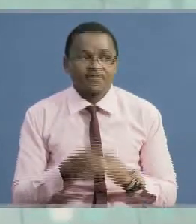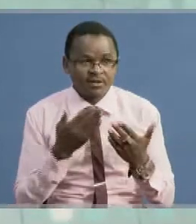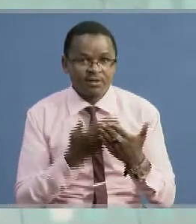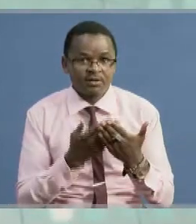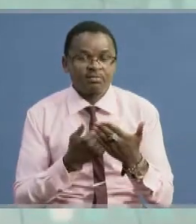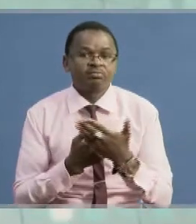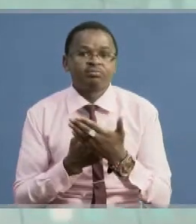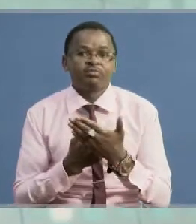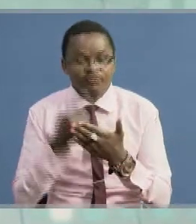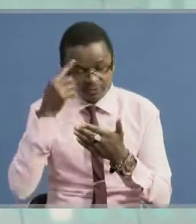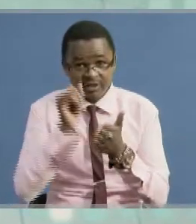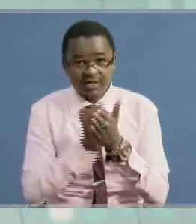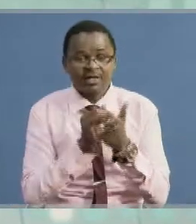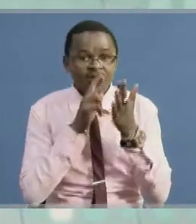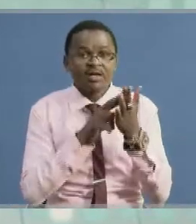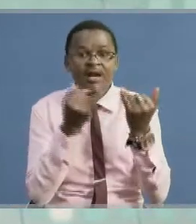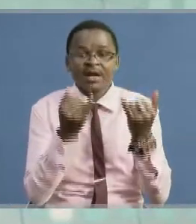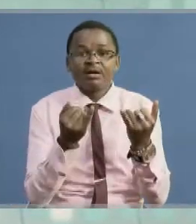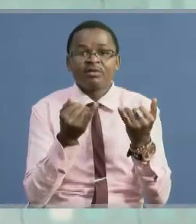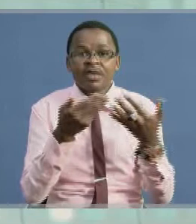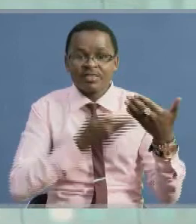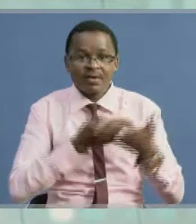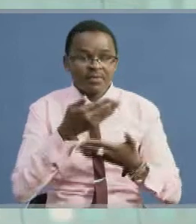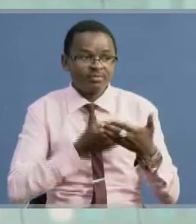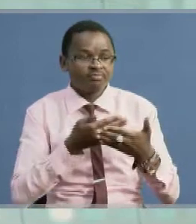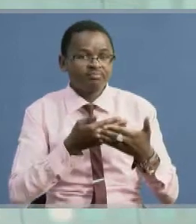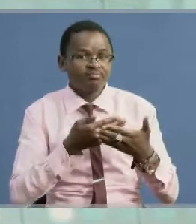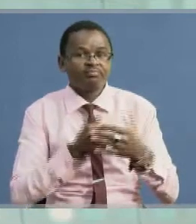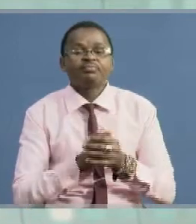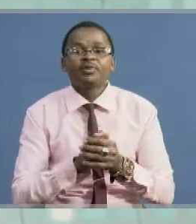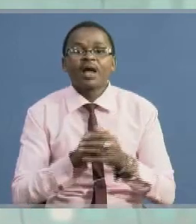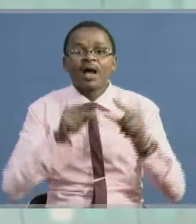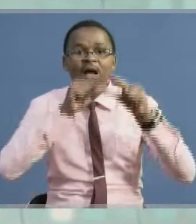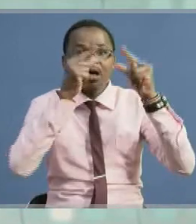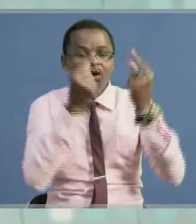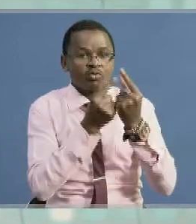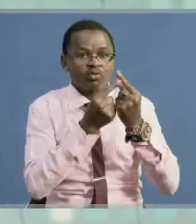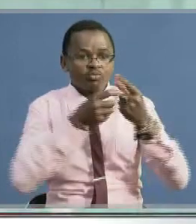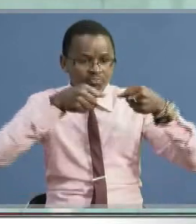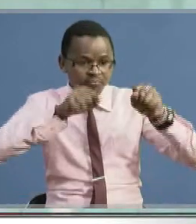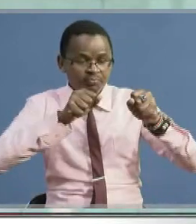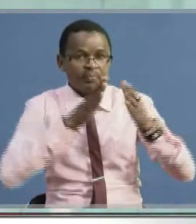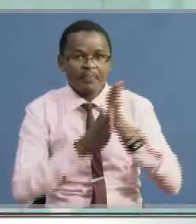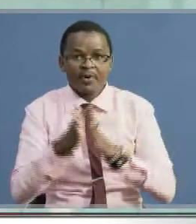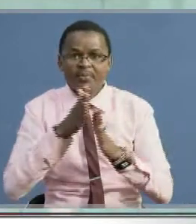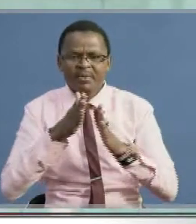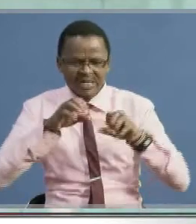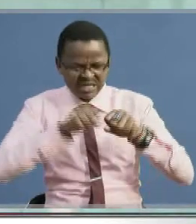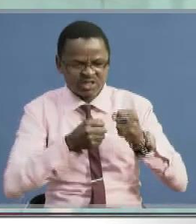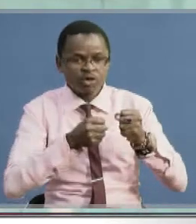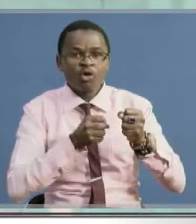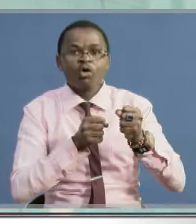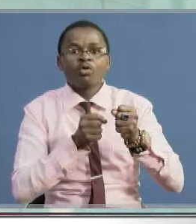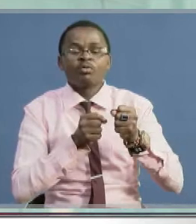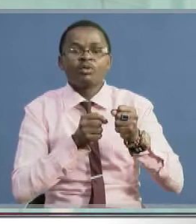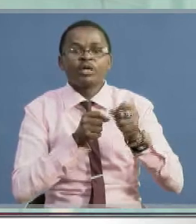Thank you, Njamunki Boy, for that report. Now, in the business brief tonight, a group of motorists are planning to paralyze road